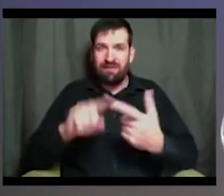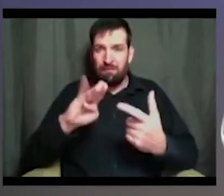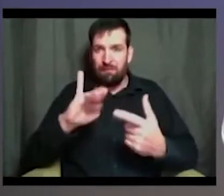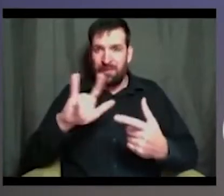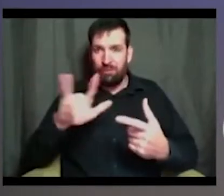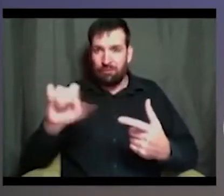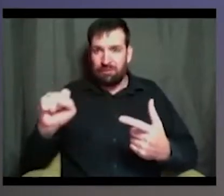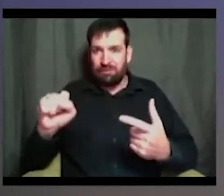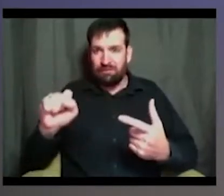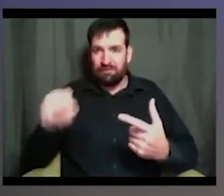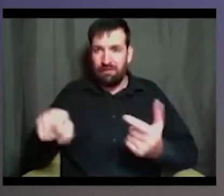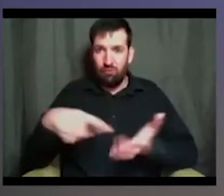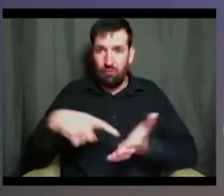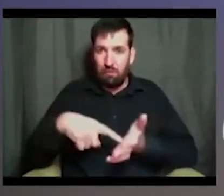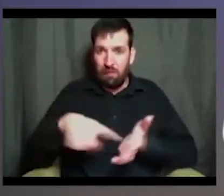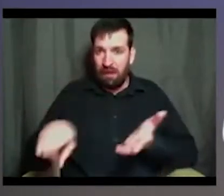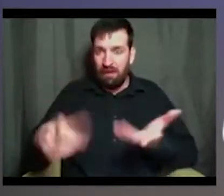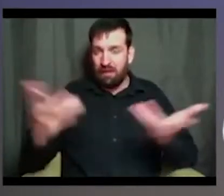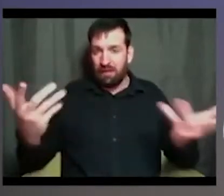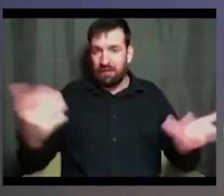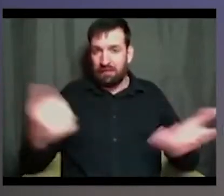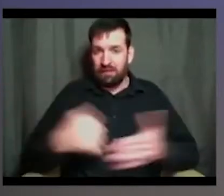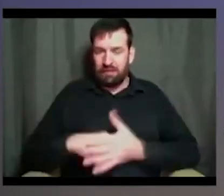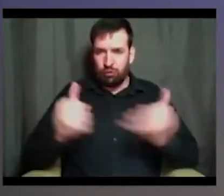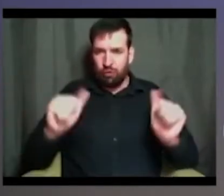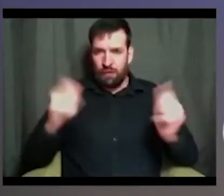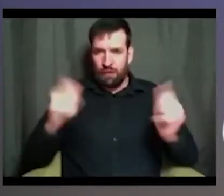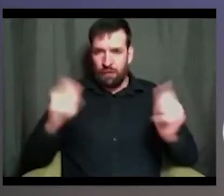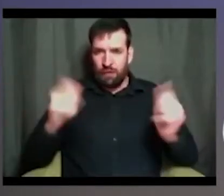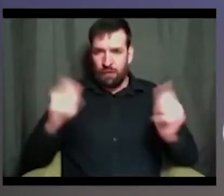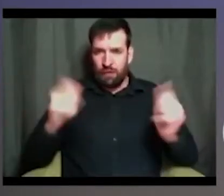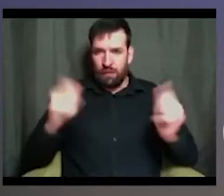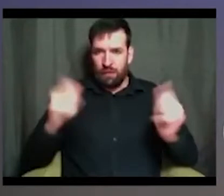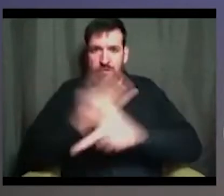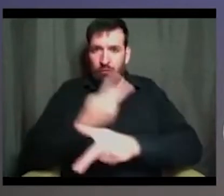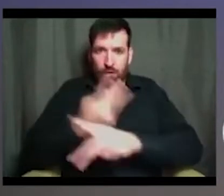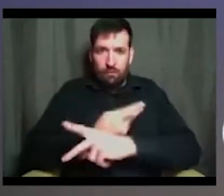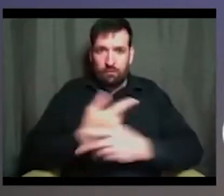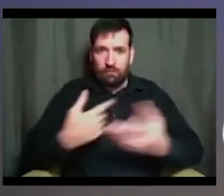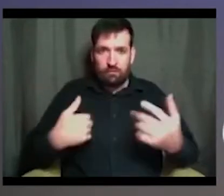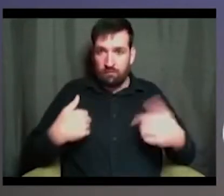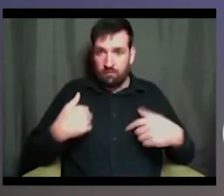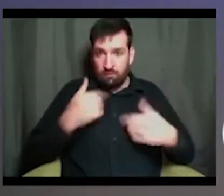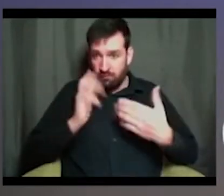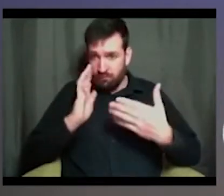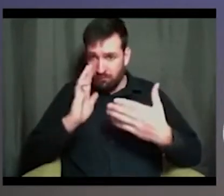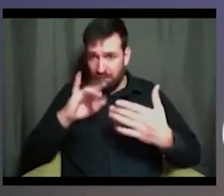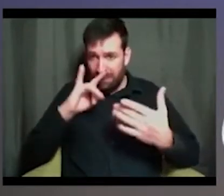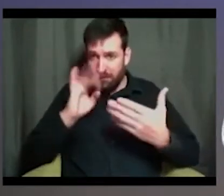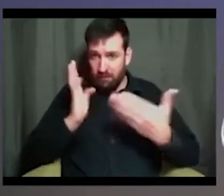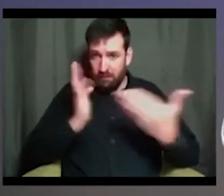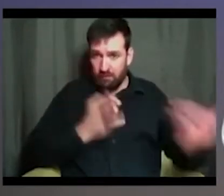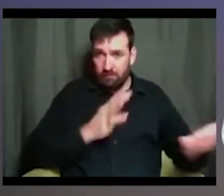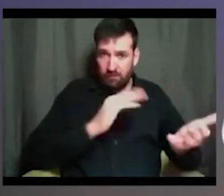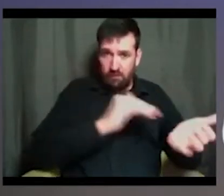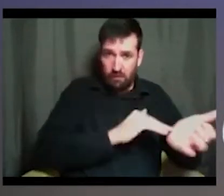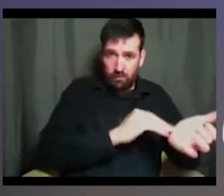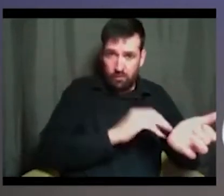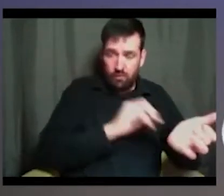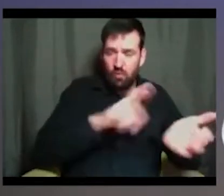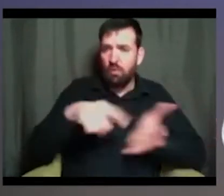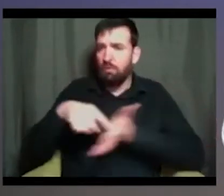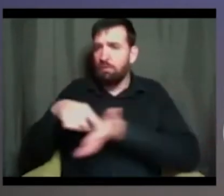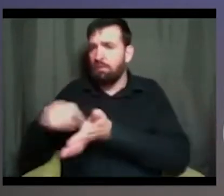paid at home, and you're trying to figure out, do I take my kid to the doctor today, or do I pay the bill